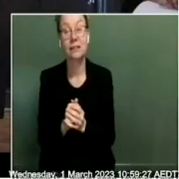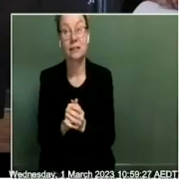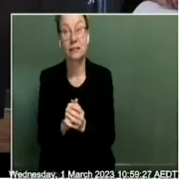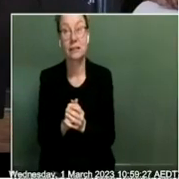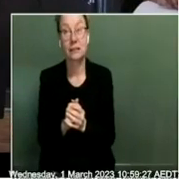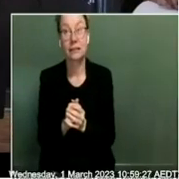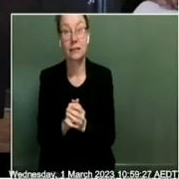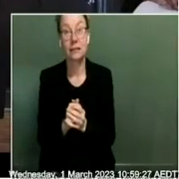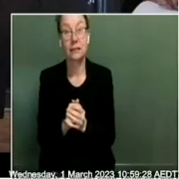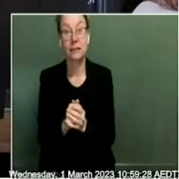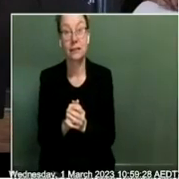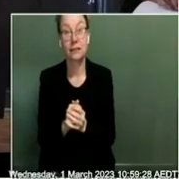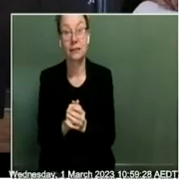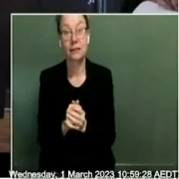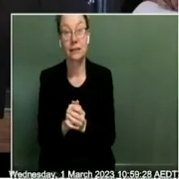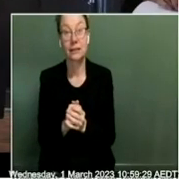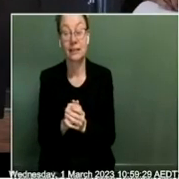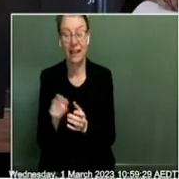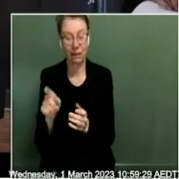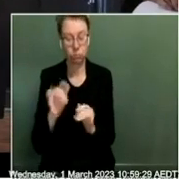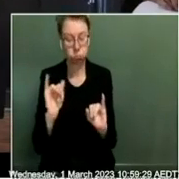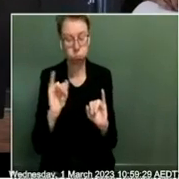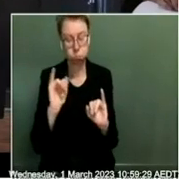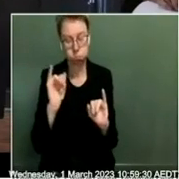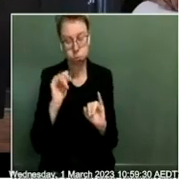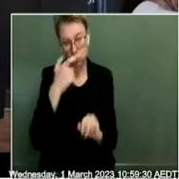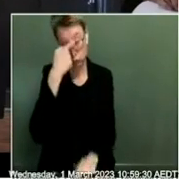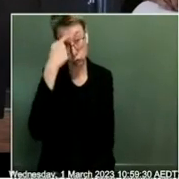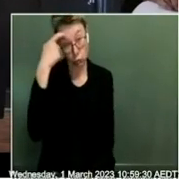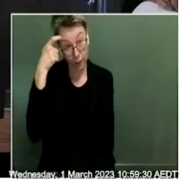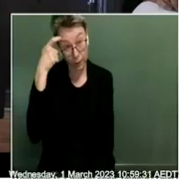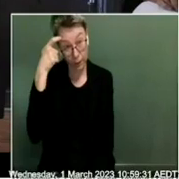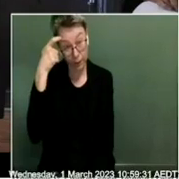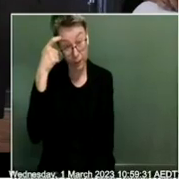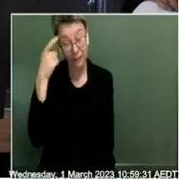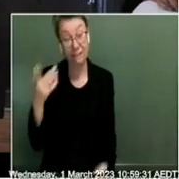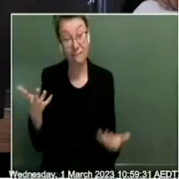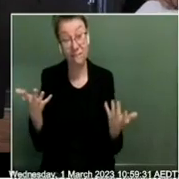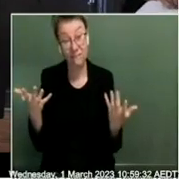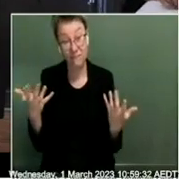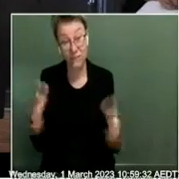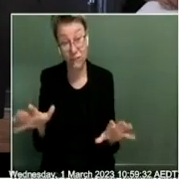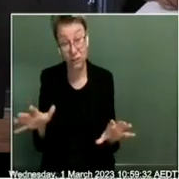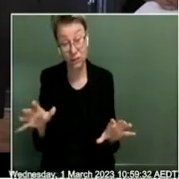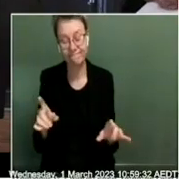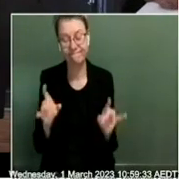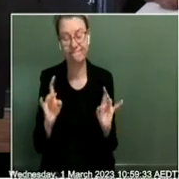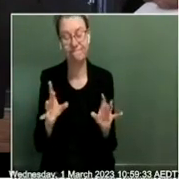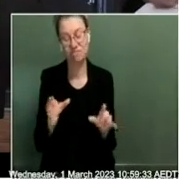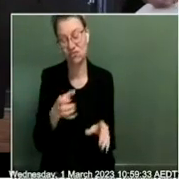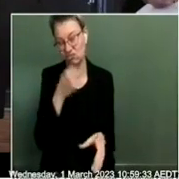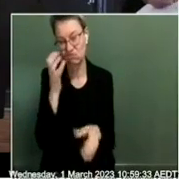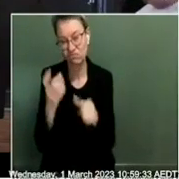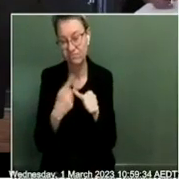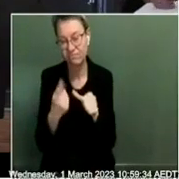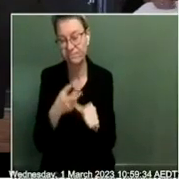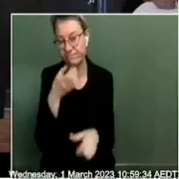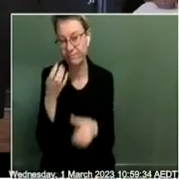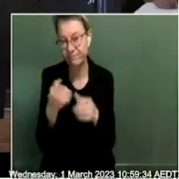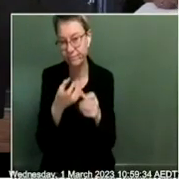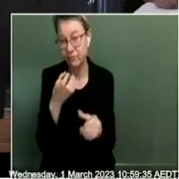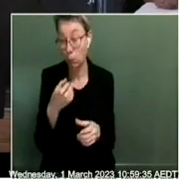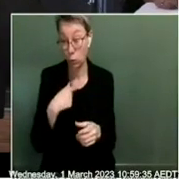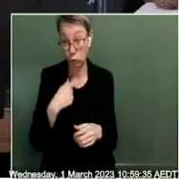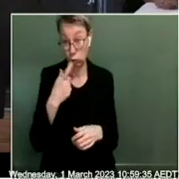trauma, they picked up the bottle. So they self-medicated.